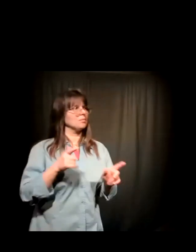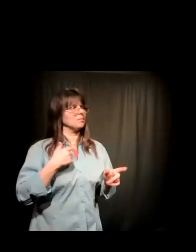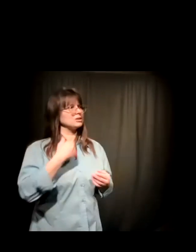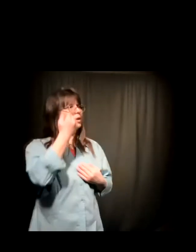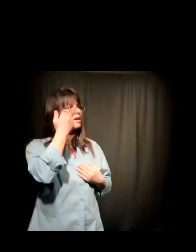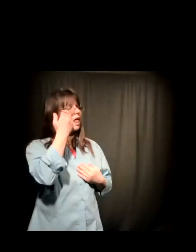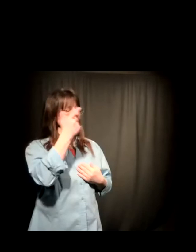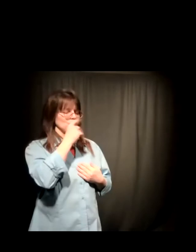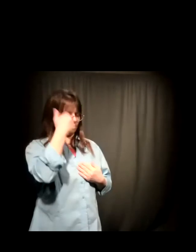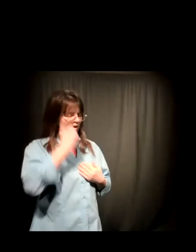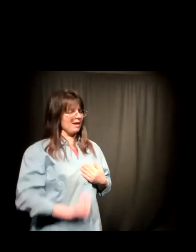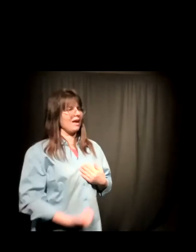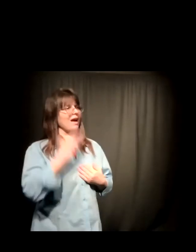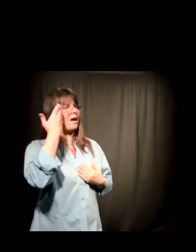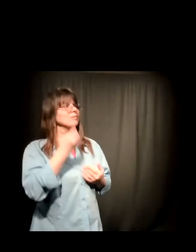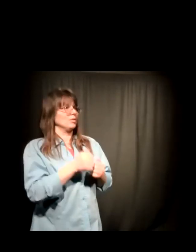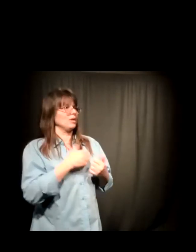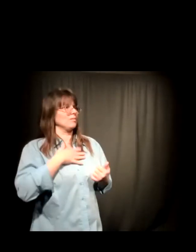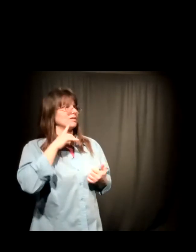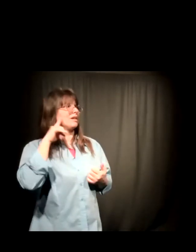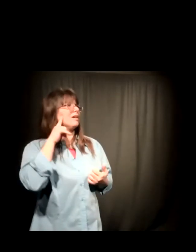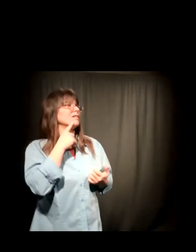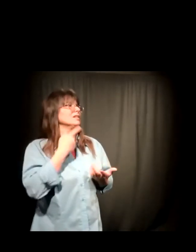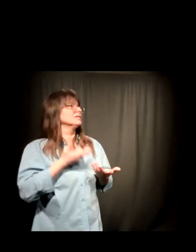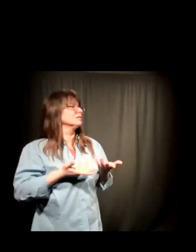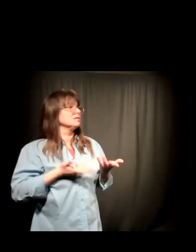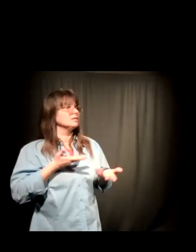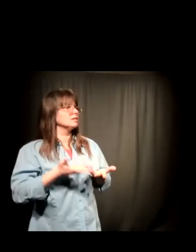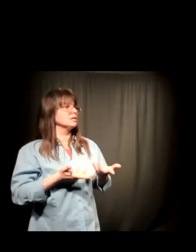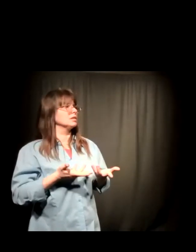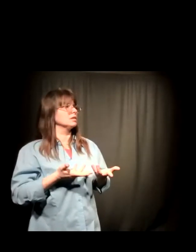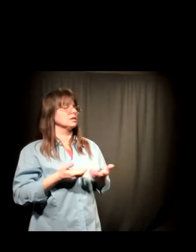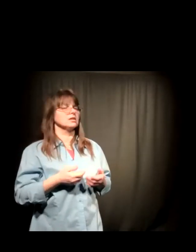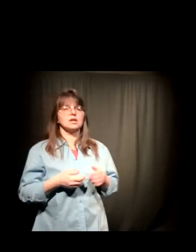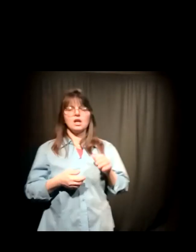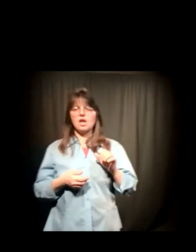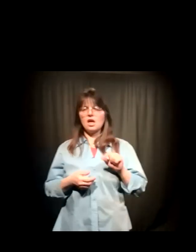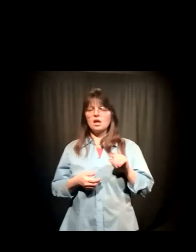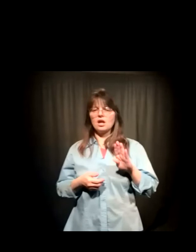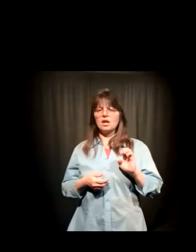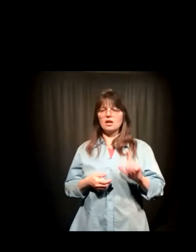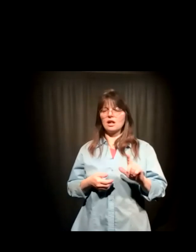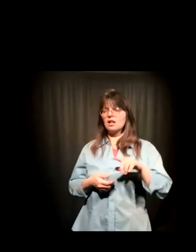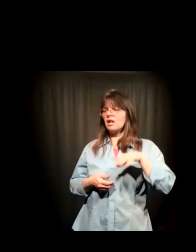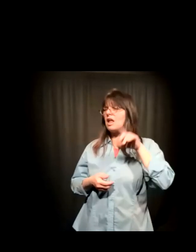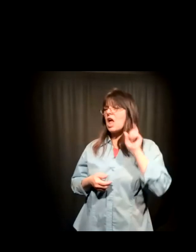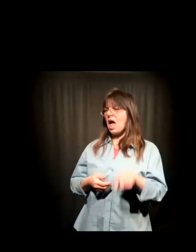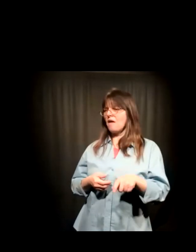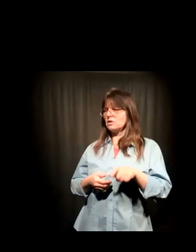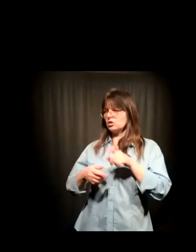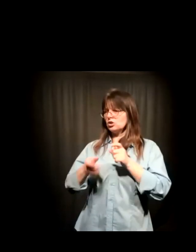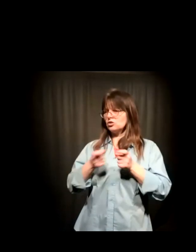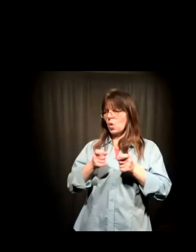Alex put the onus of change on deaf people. They had to control their voices, their language, their